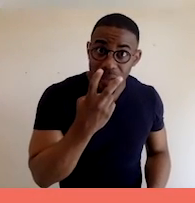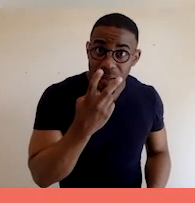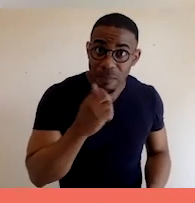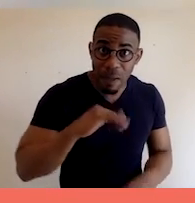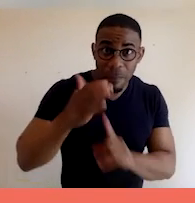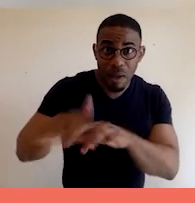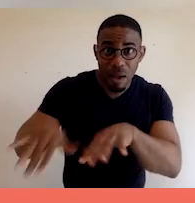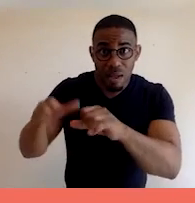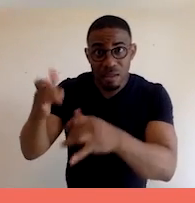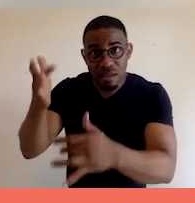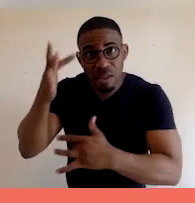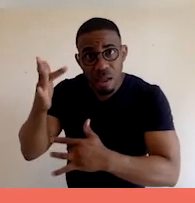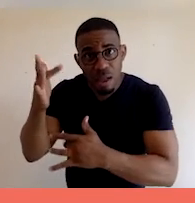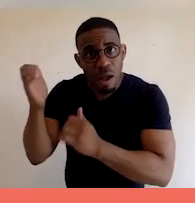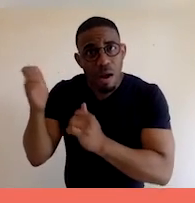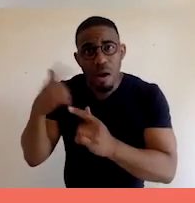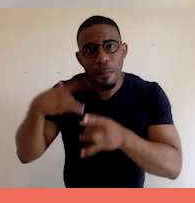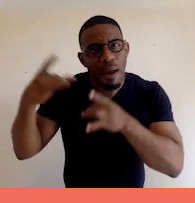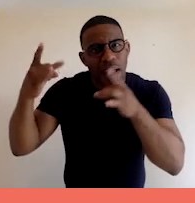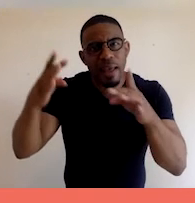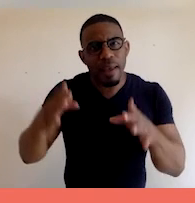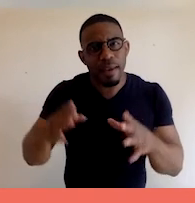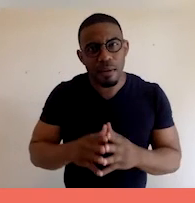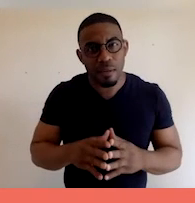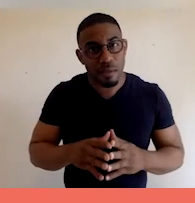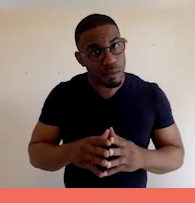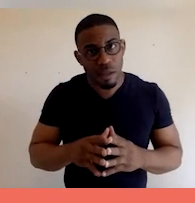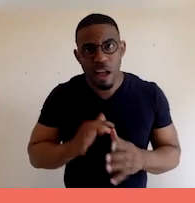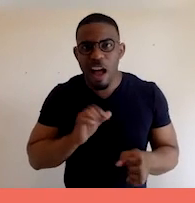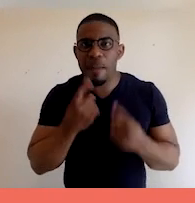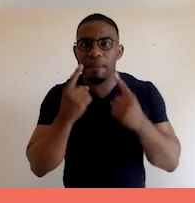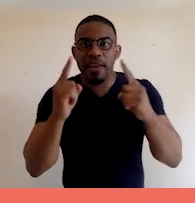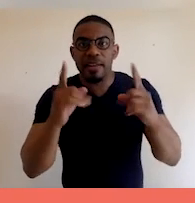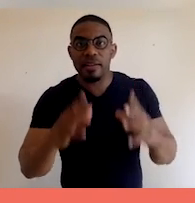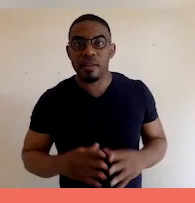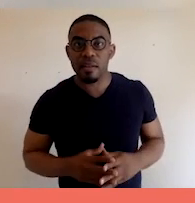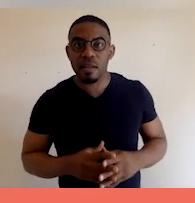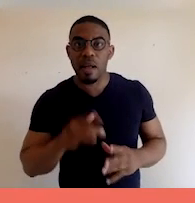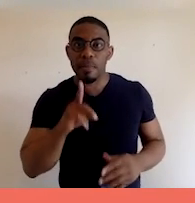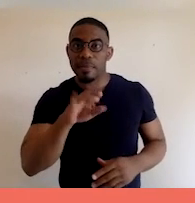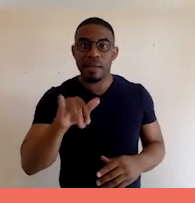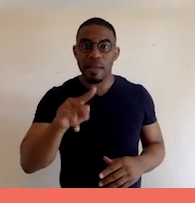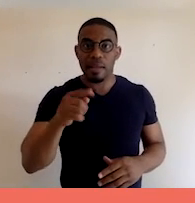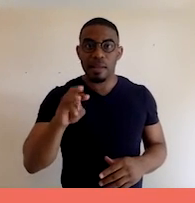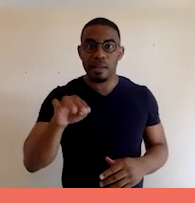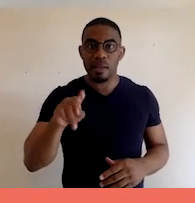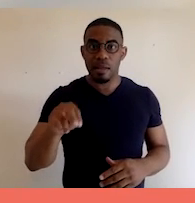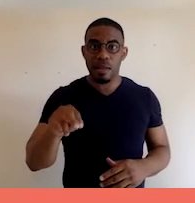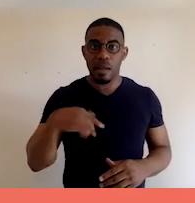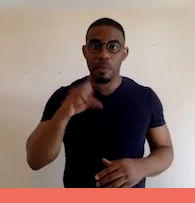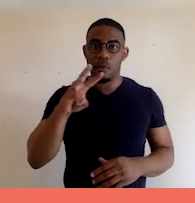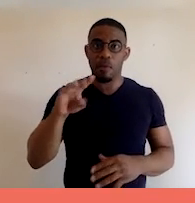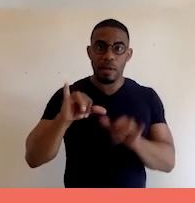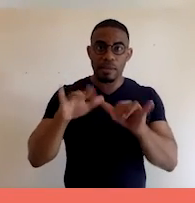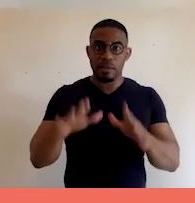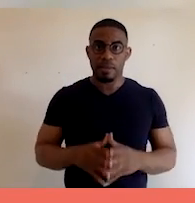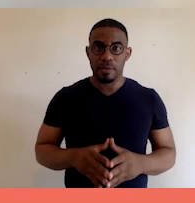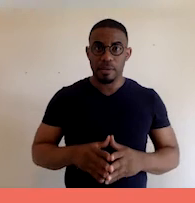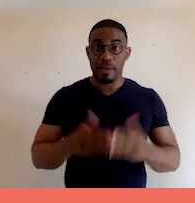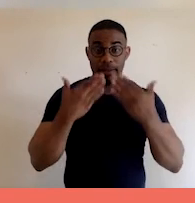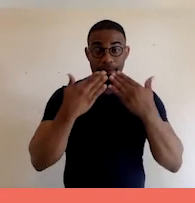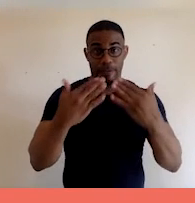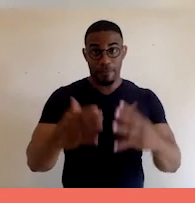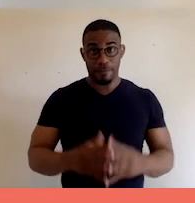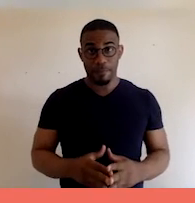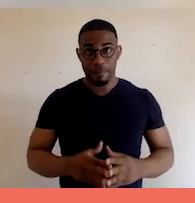imposter syndrome, all my haters. I made it. I'm Danny Thompson, and I'm a software engineer. Thank